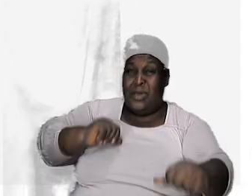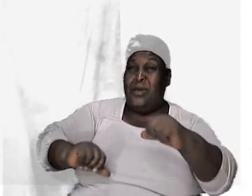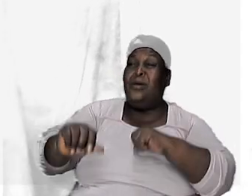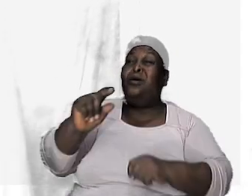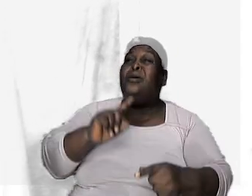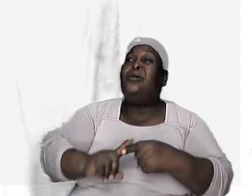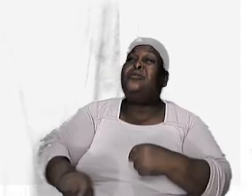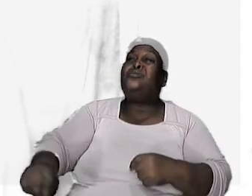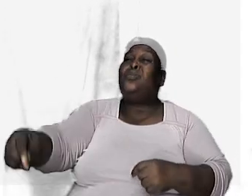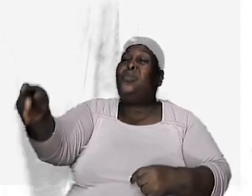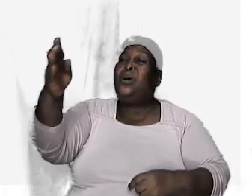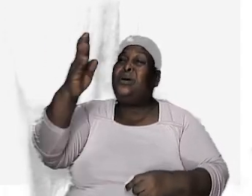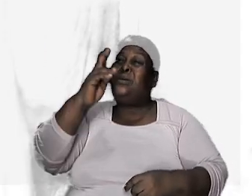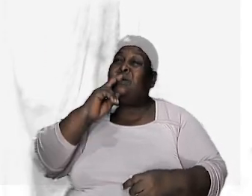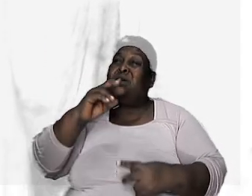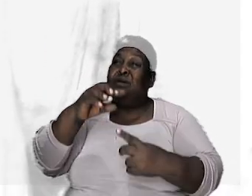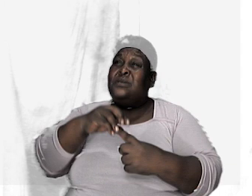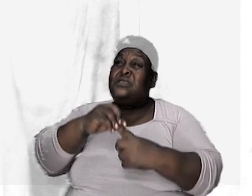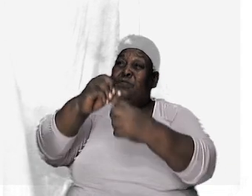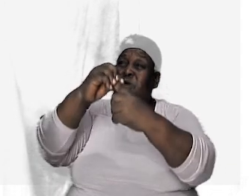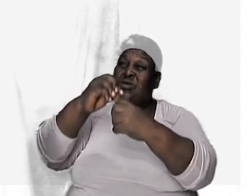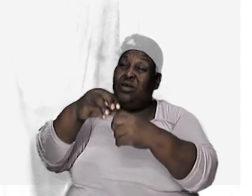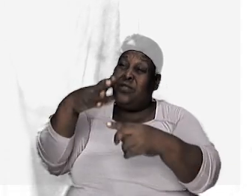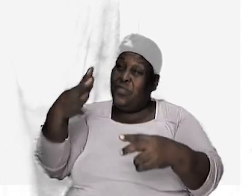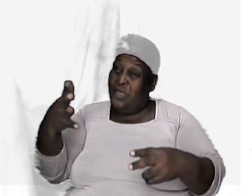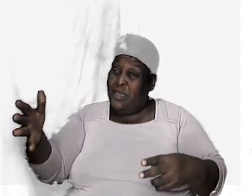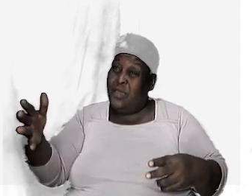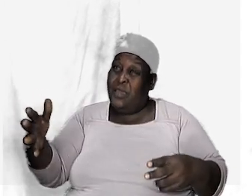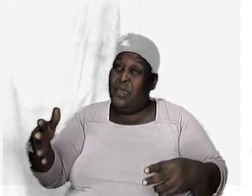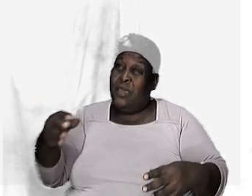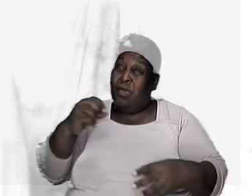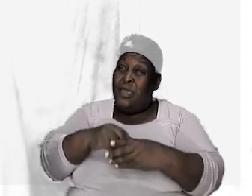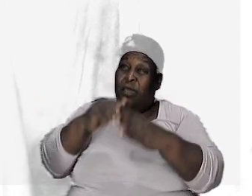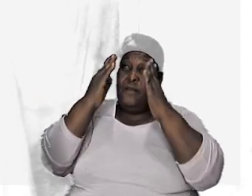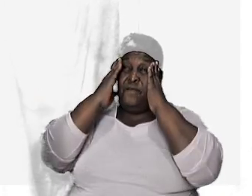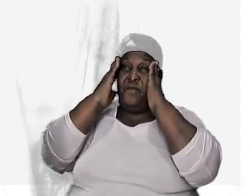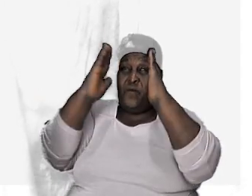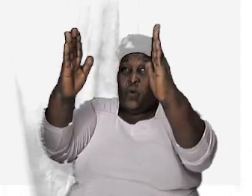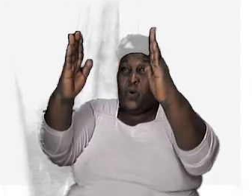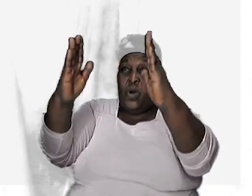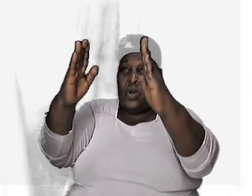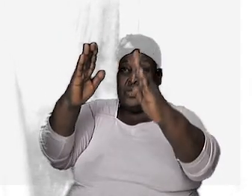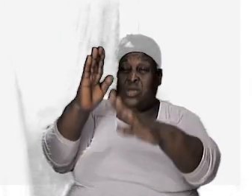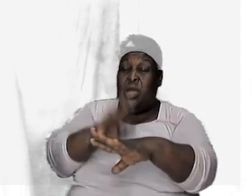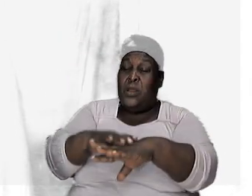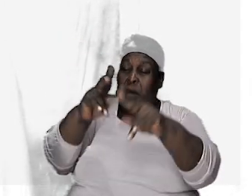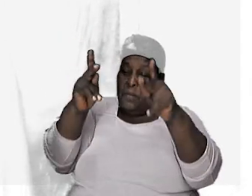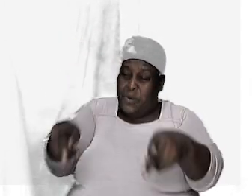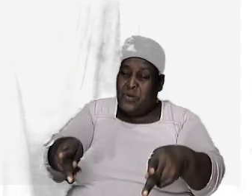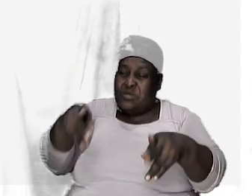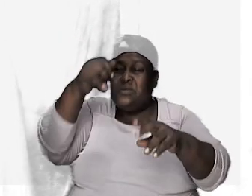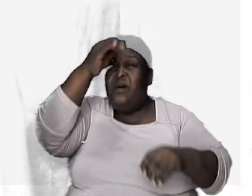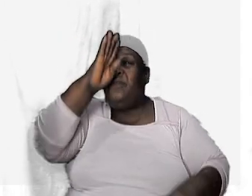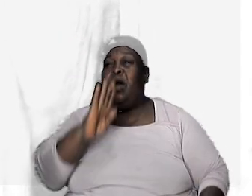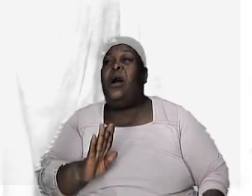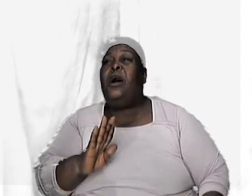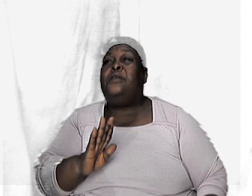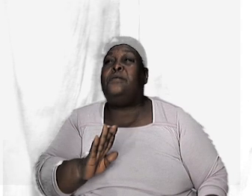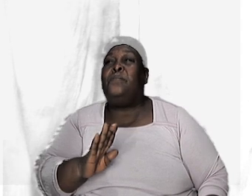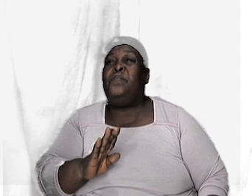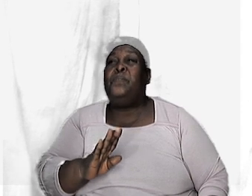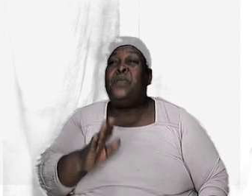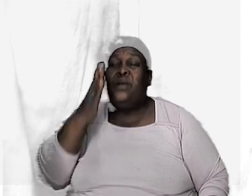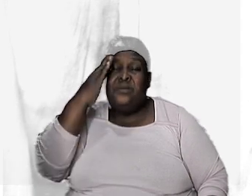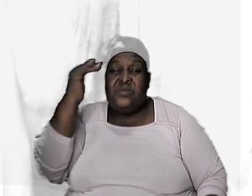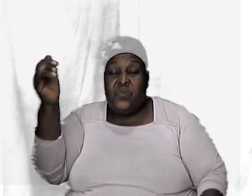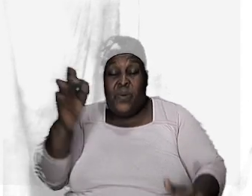a particular aim. Amen. Because it focuses on the person of God. Hallelujah. And that's why the